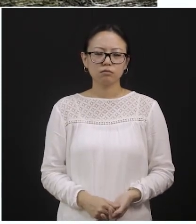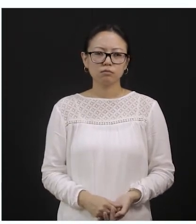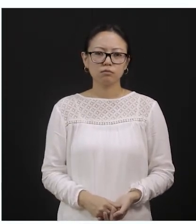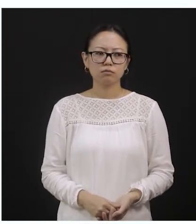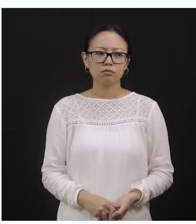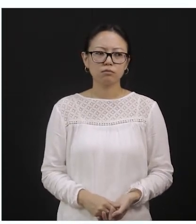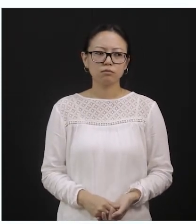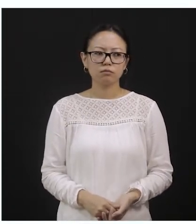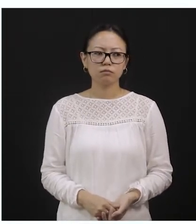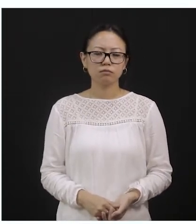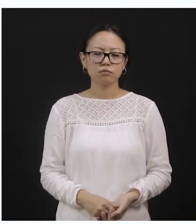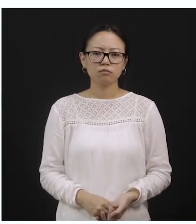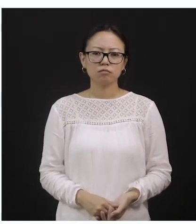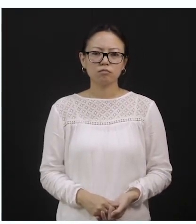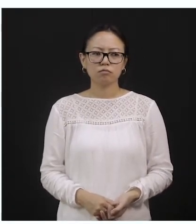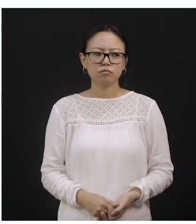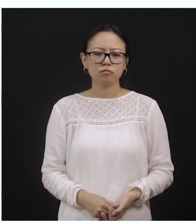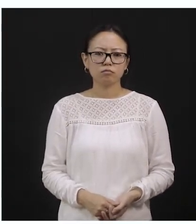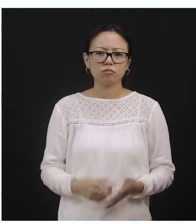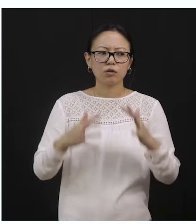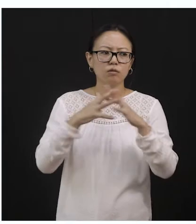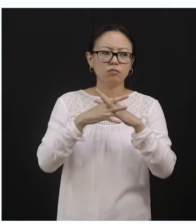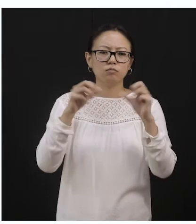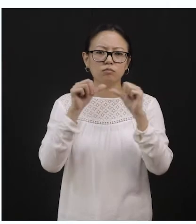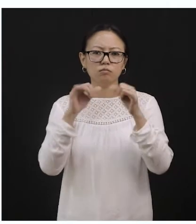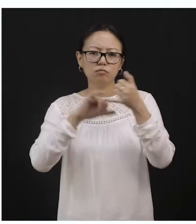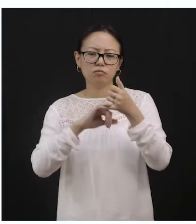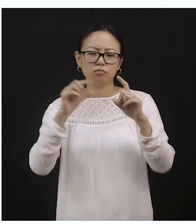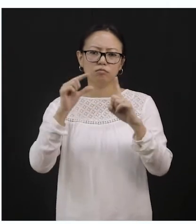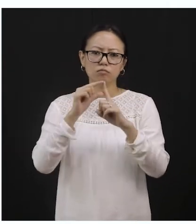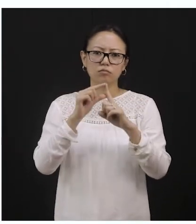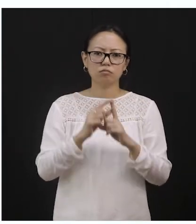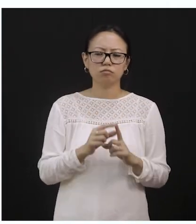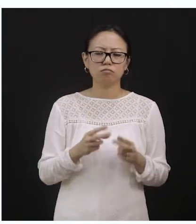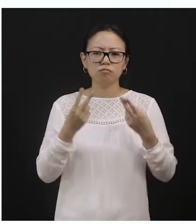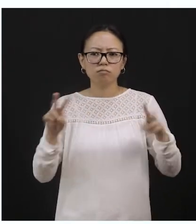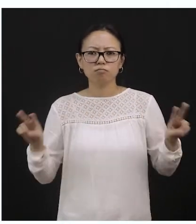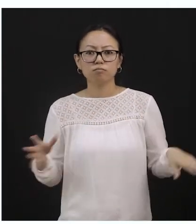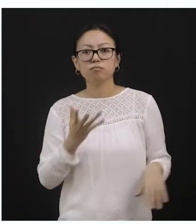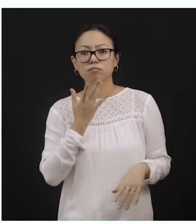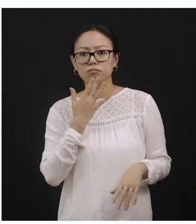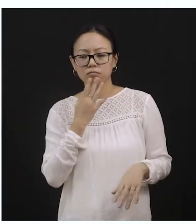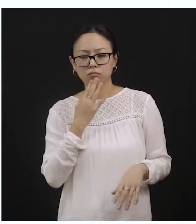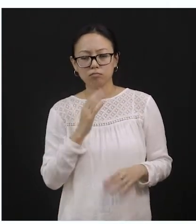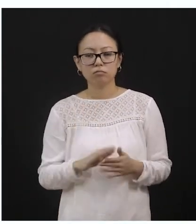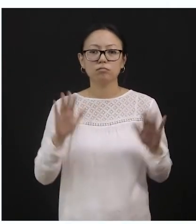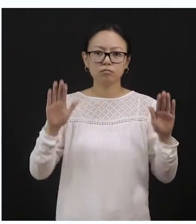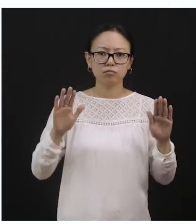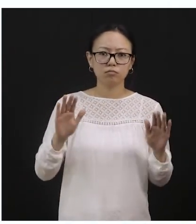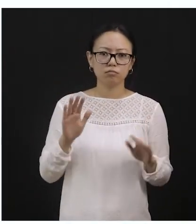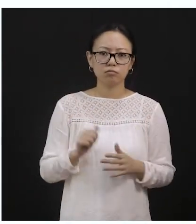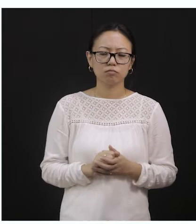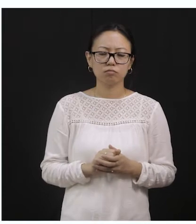wasps. Now they used to come in many colors. Wasps is not just yellow, but wasps can be of